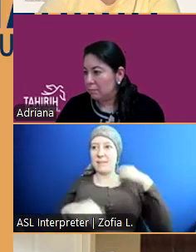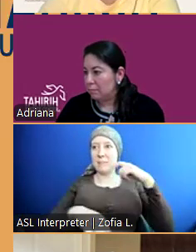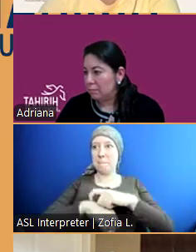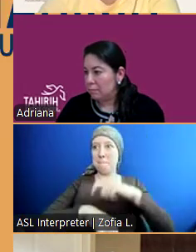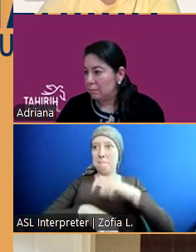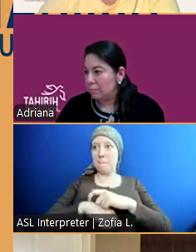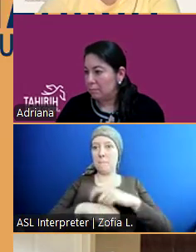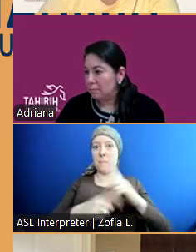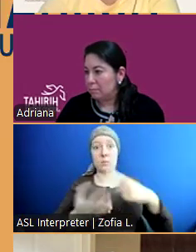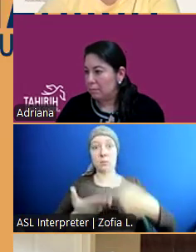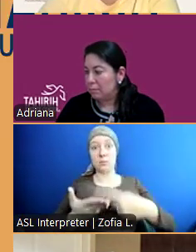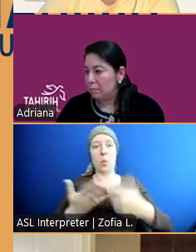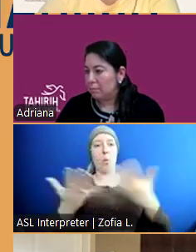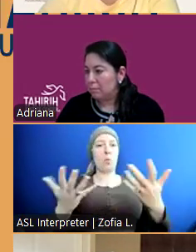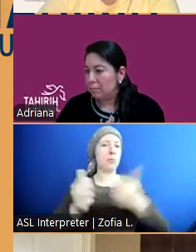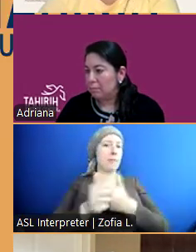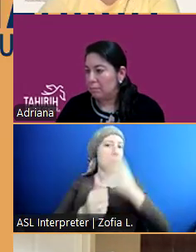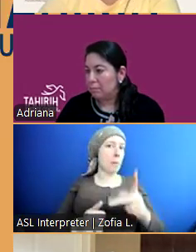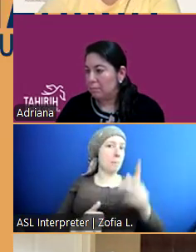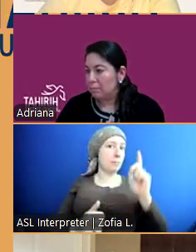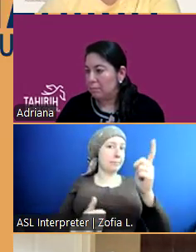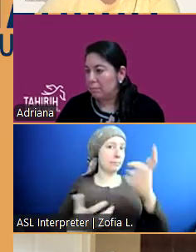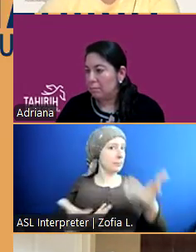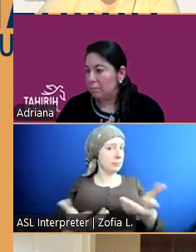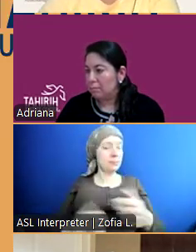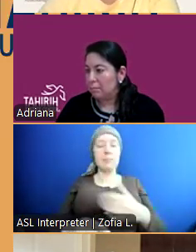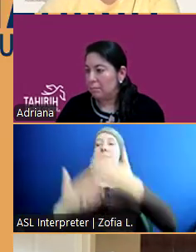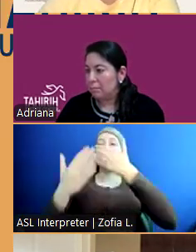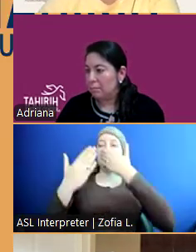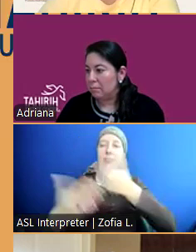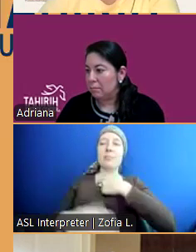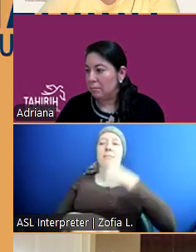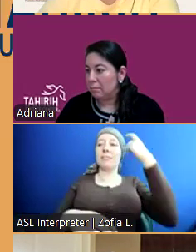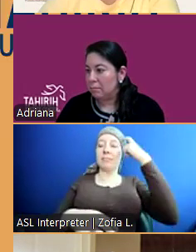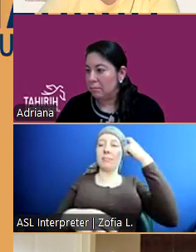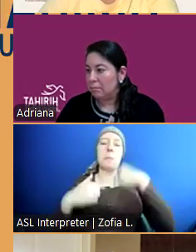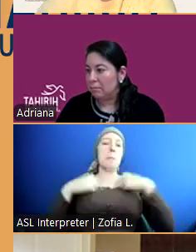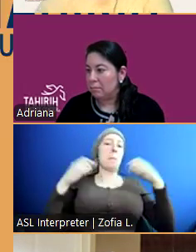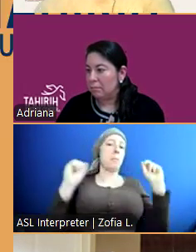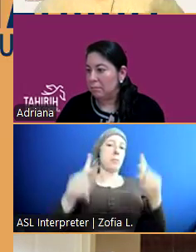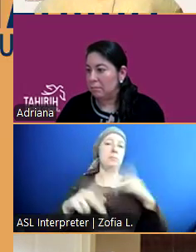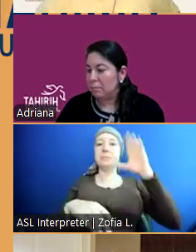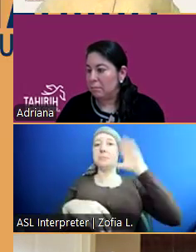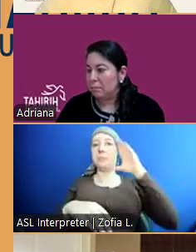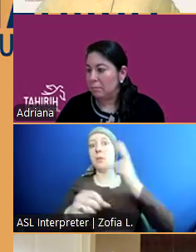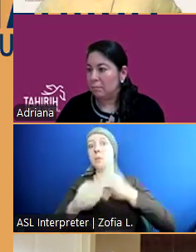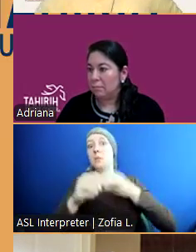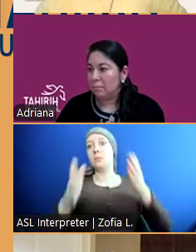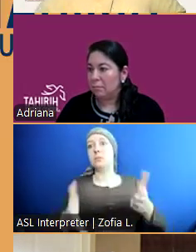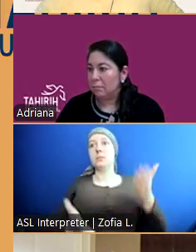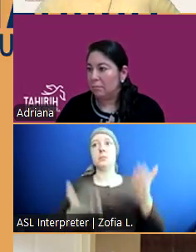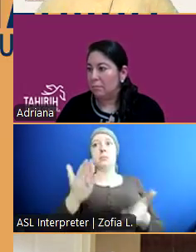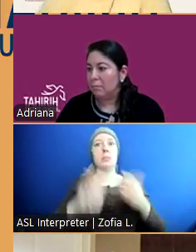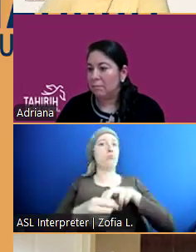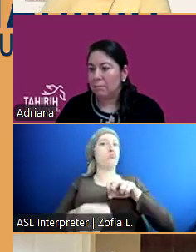to discuss, or if we want to follow up later. Yeah, thank you. I think for the, you know, I'm okay. I know that participants may be, you know,